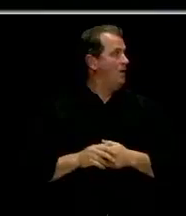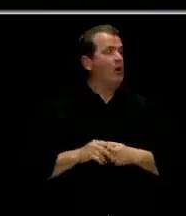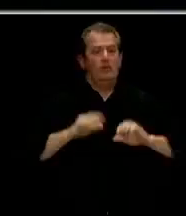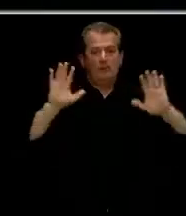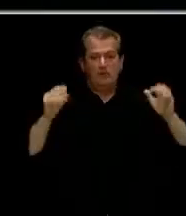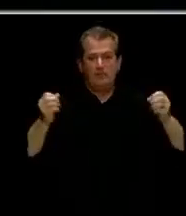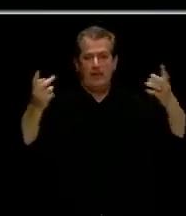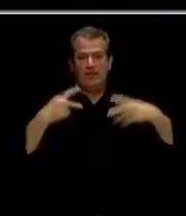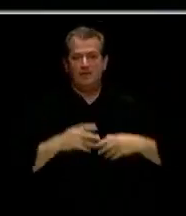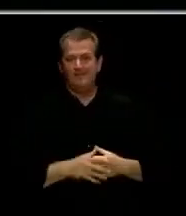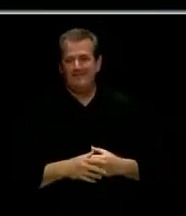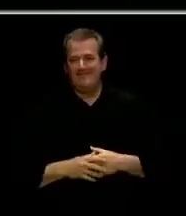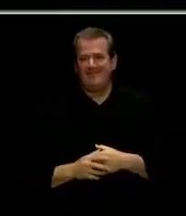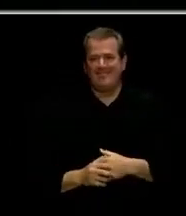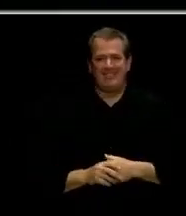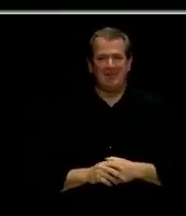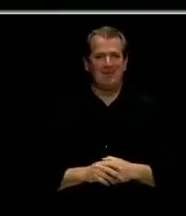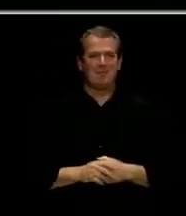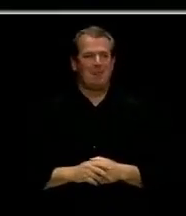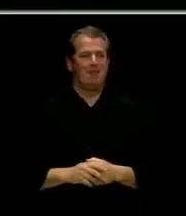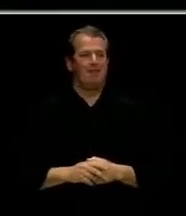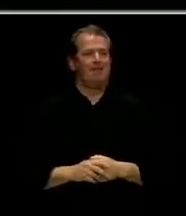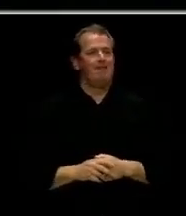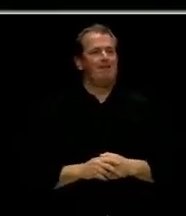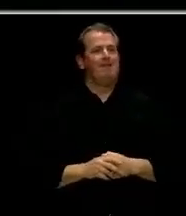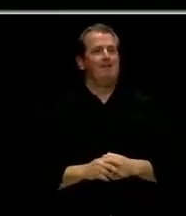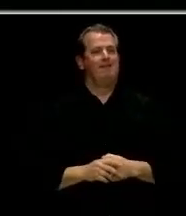Oh, there we are again.